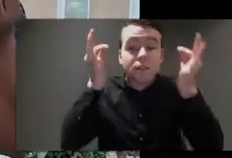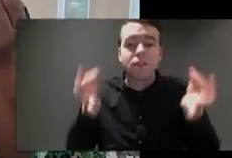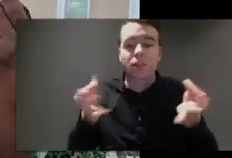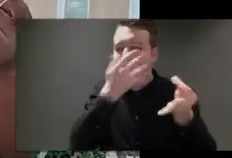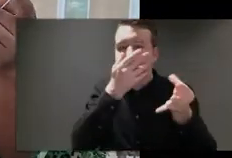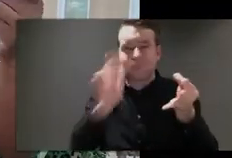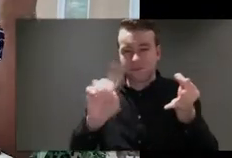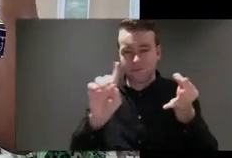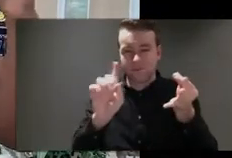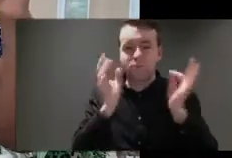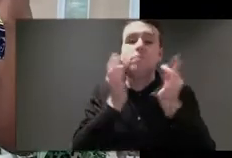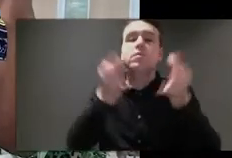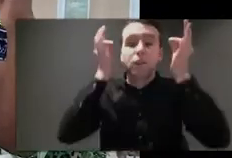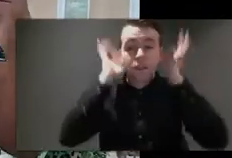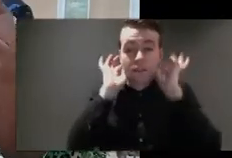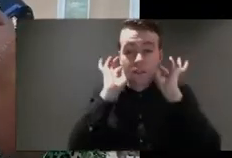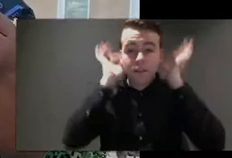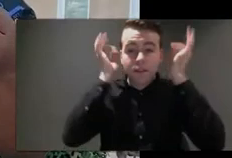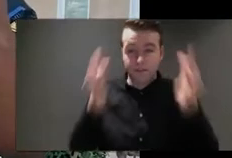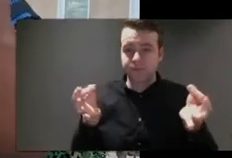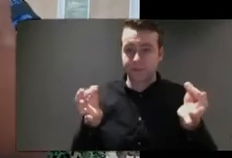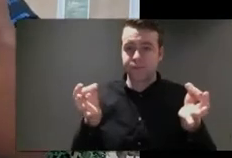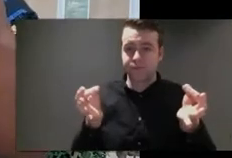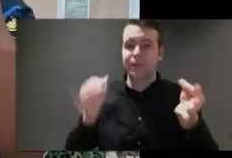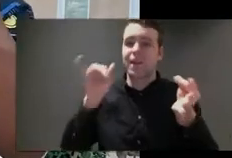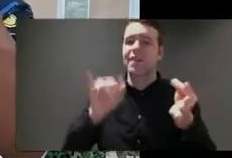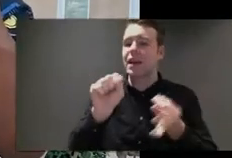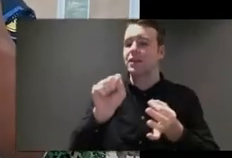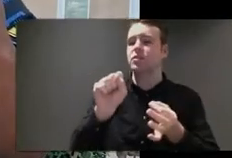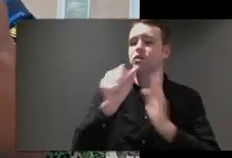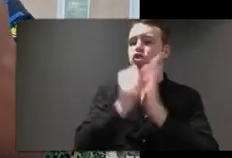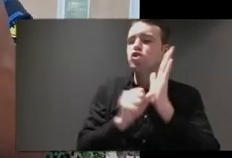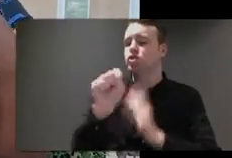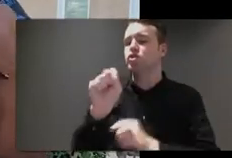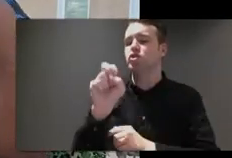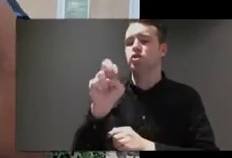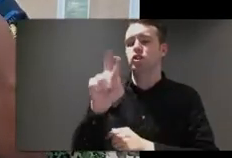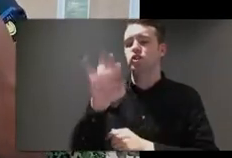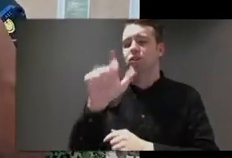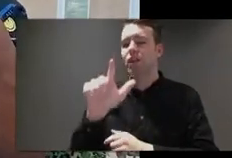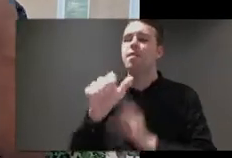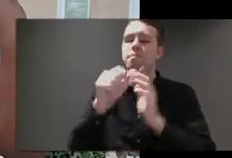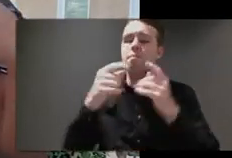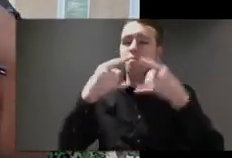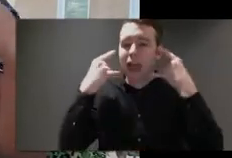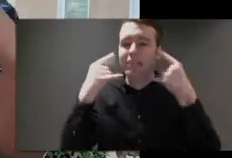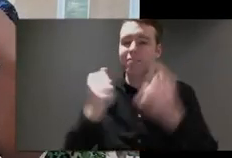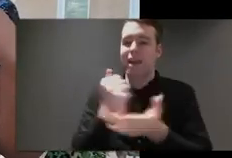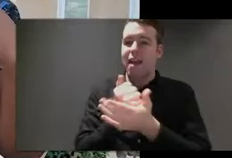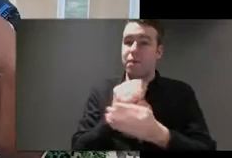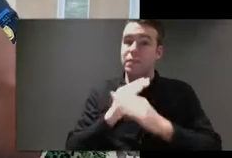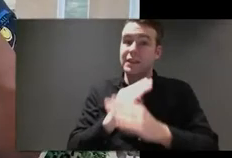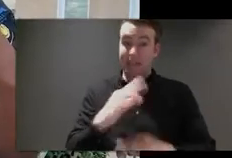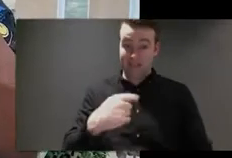hand or that part of the ear thing. So that's a surgical mask, and that will protect someone else if you